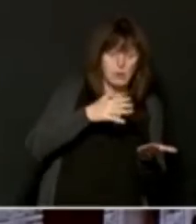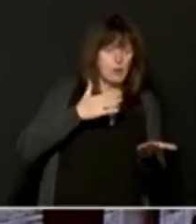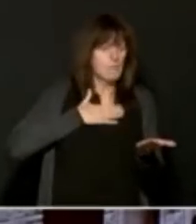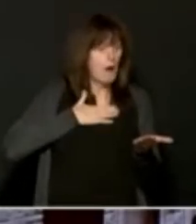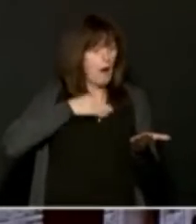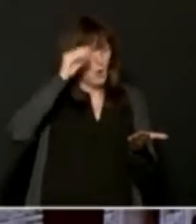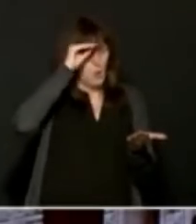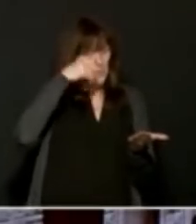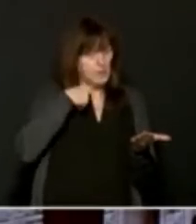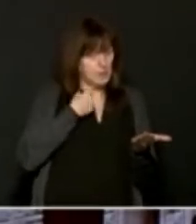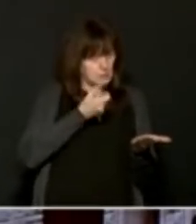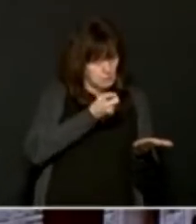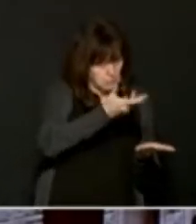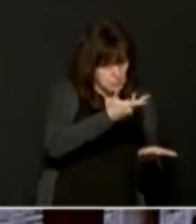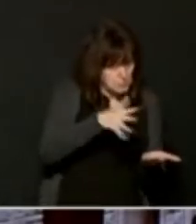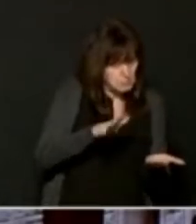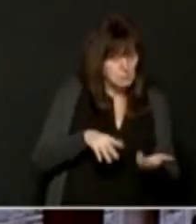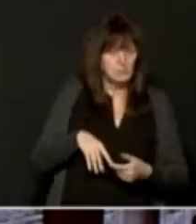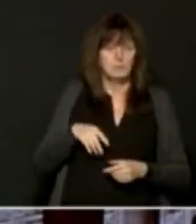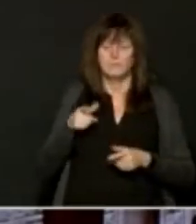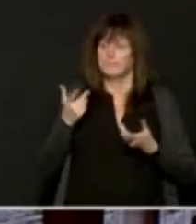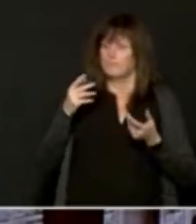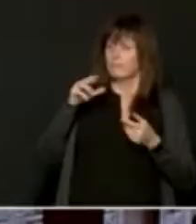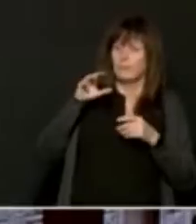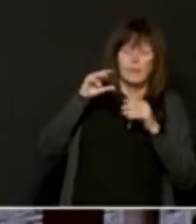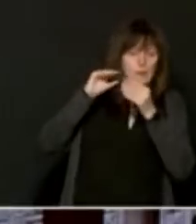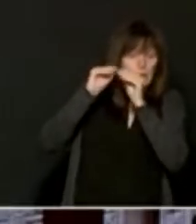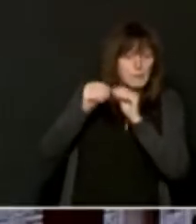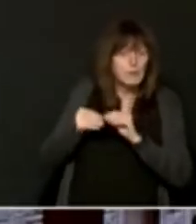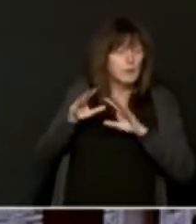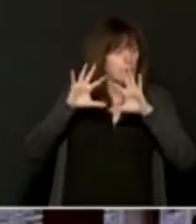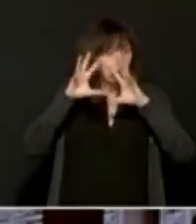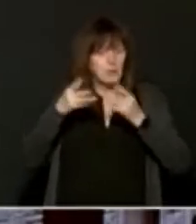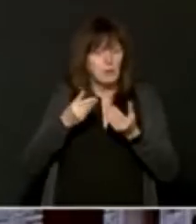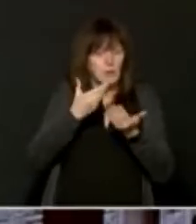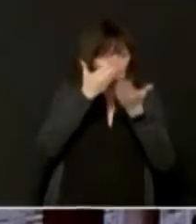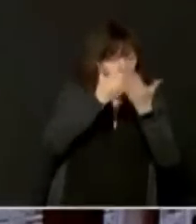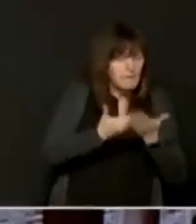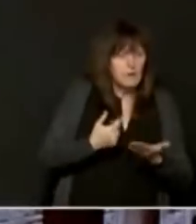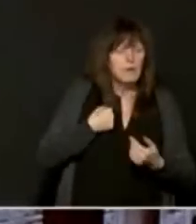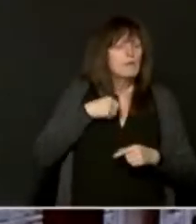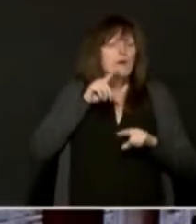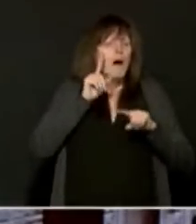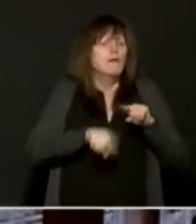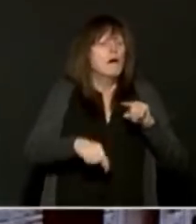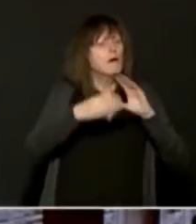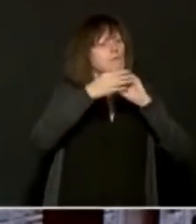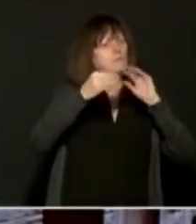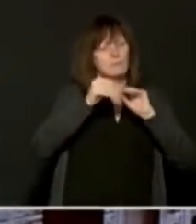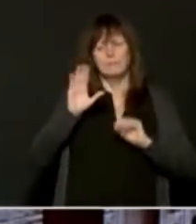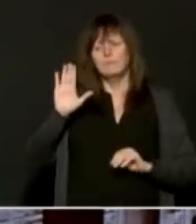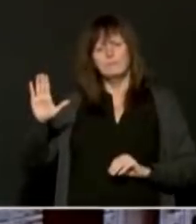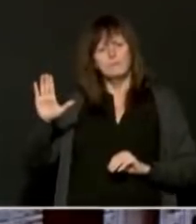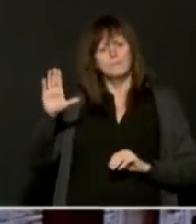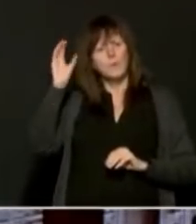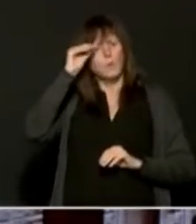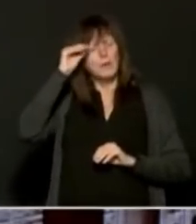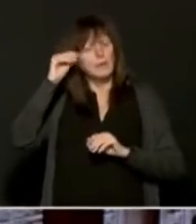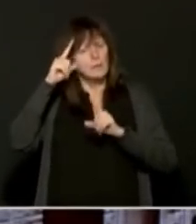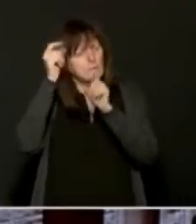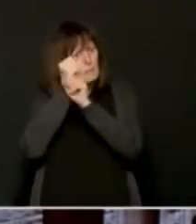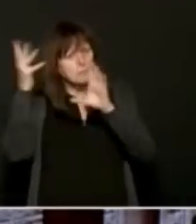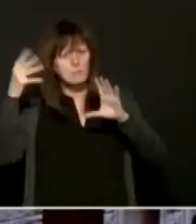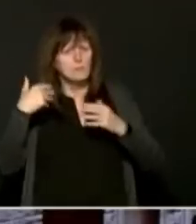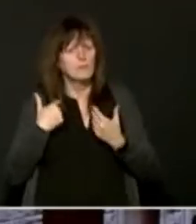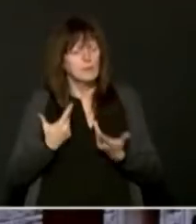data. I can't speak to what the cabinet minister was saying. I suspect that he likely